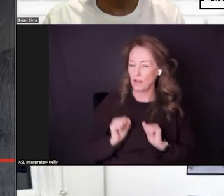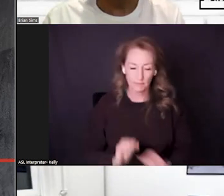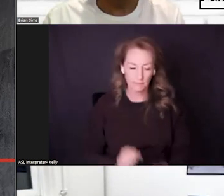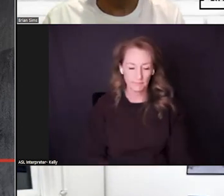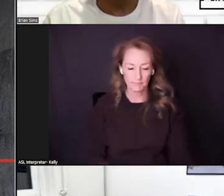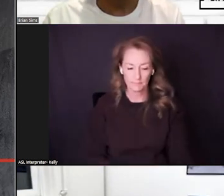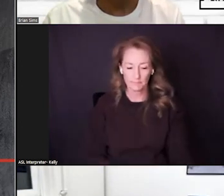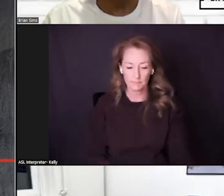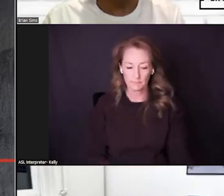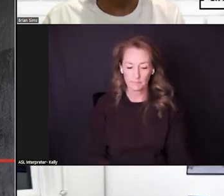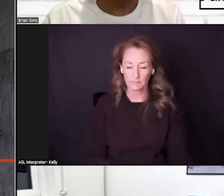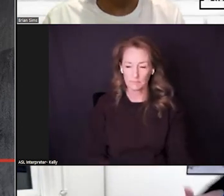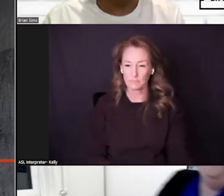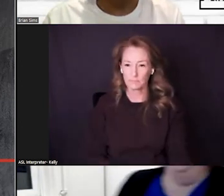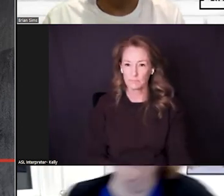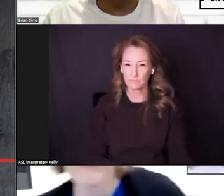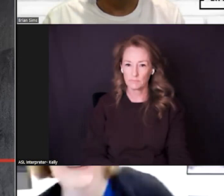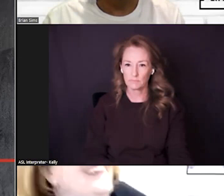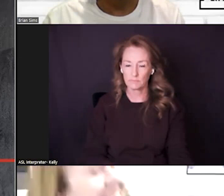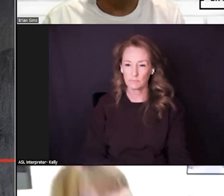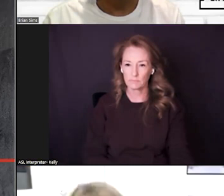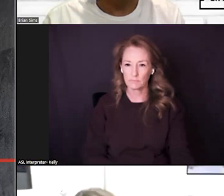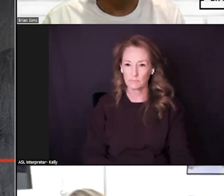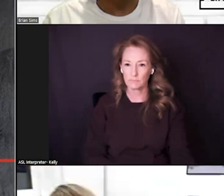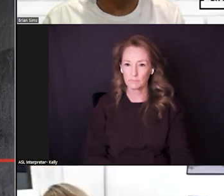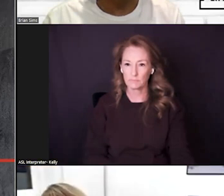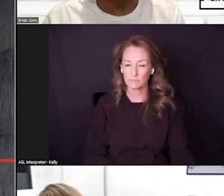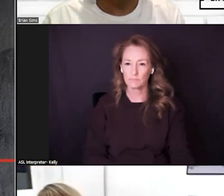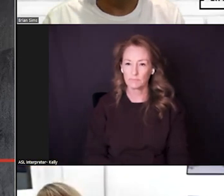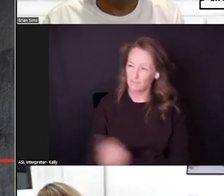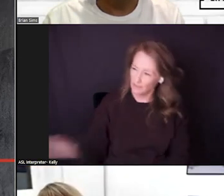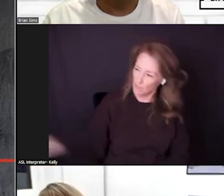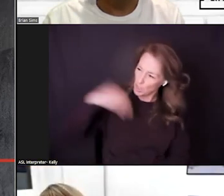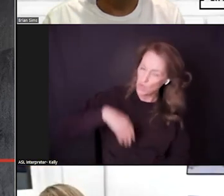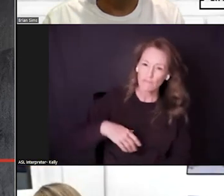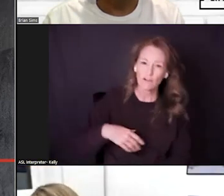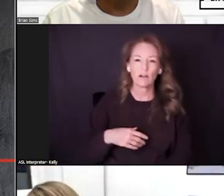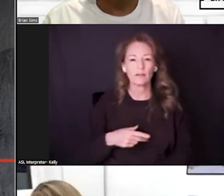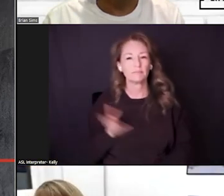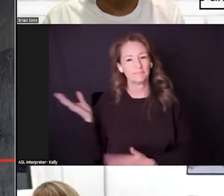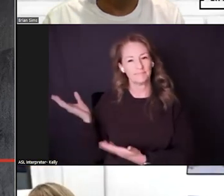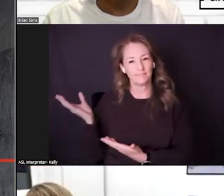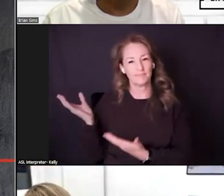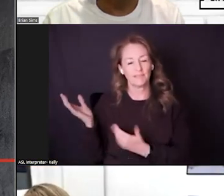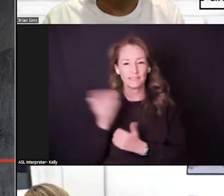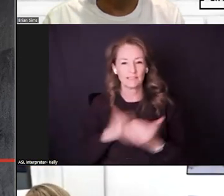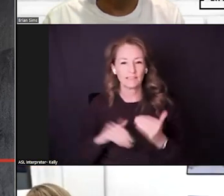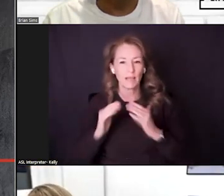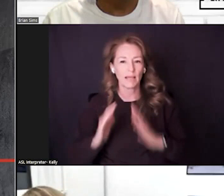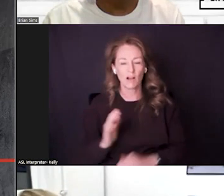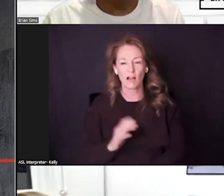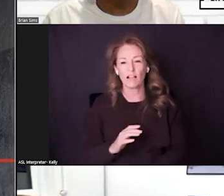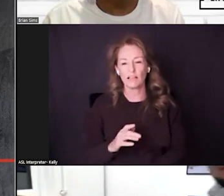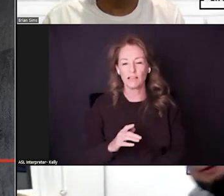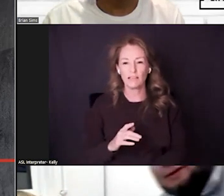I'm on the screen. Are you? Come over. This is my colleague from Tanana Chiefs Conference, and